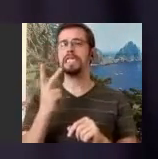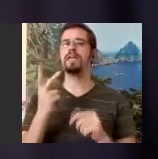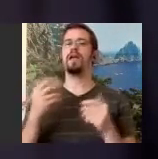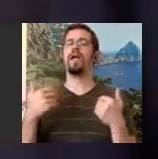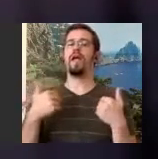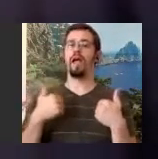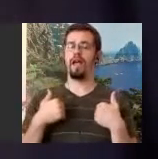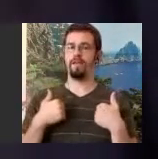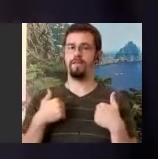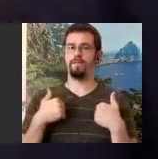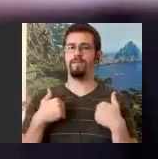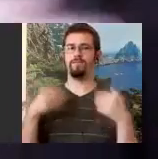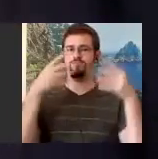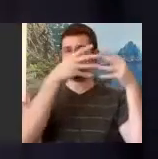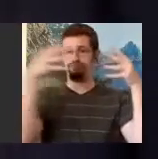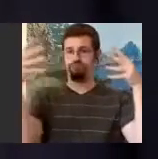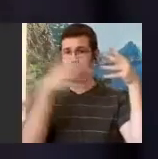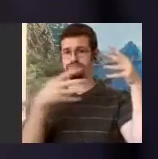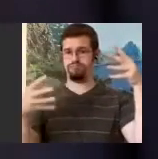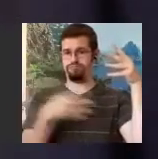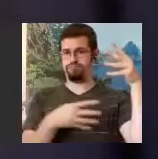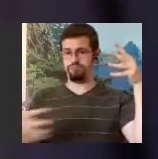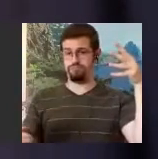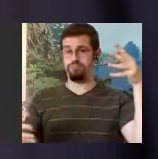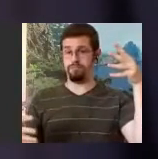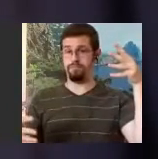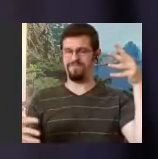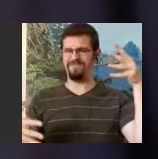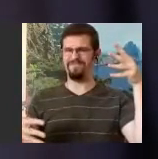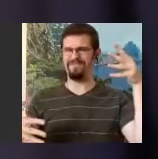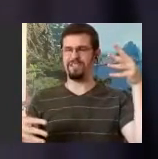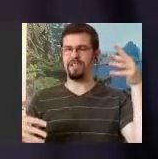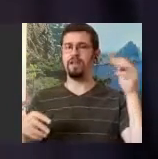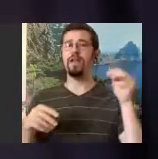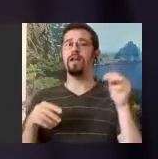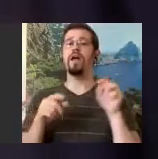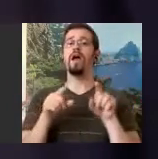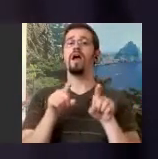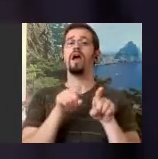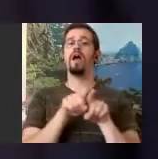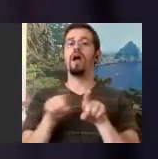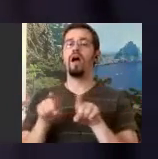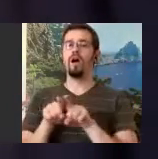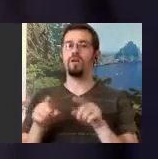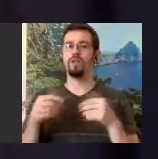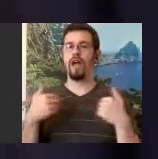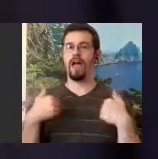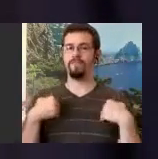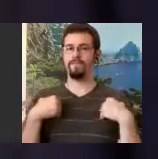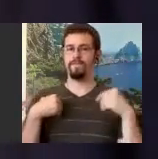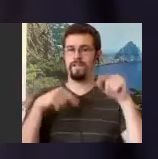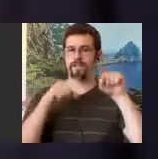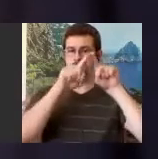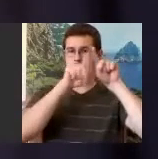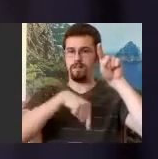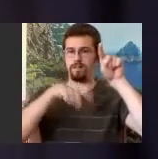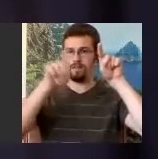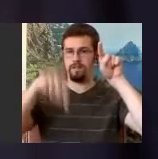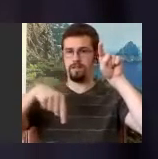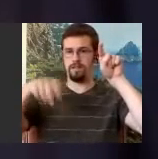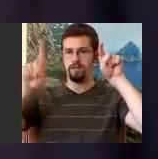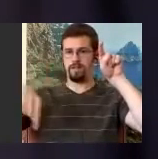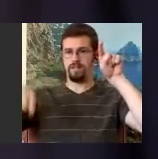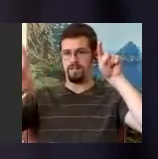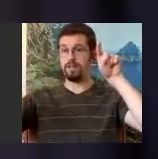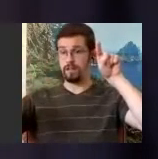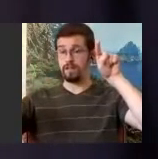staves, which are the horizontal lines, as well as note heads with stems. And those are symbols